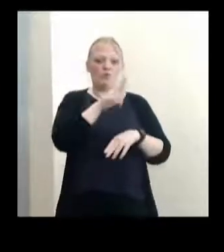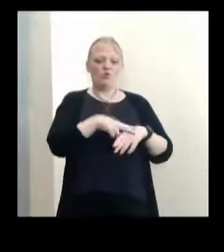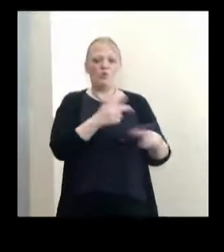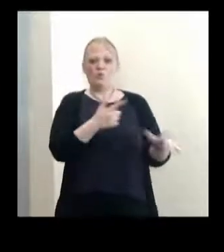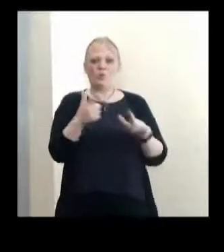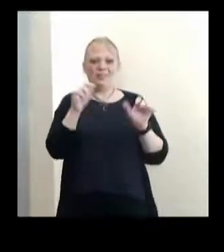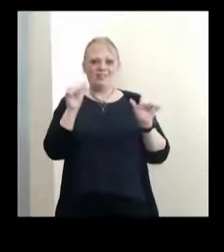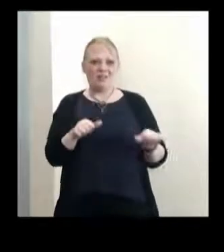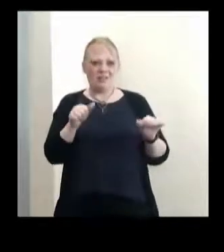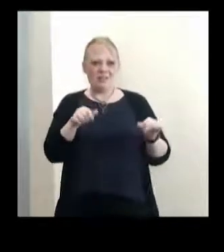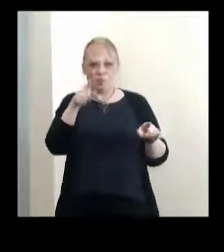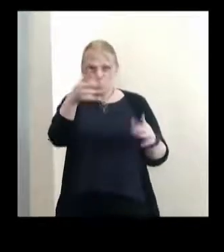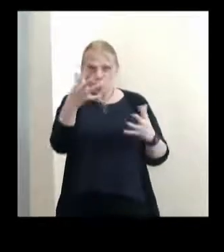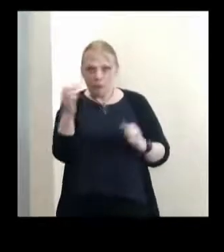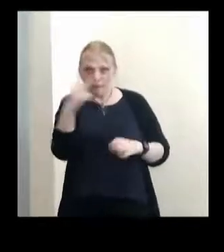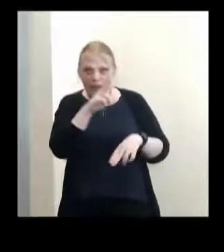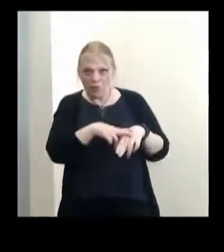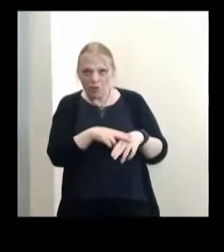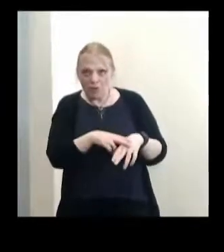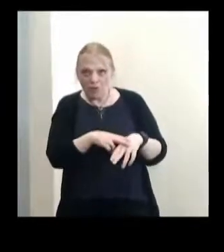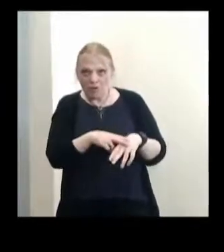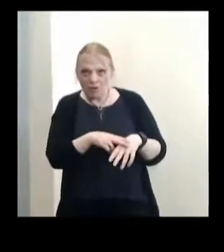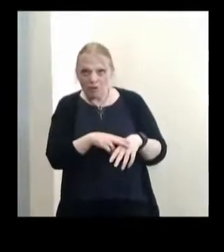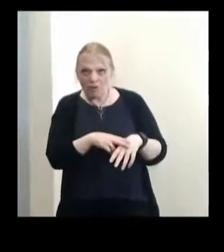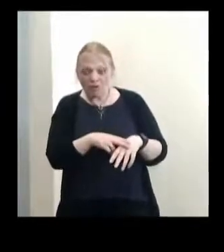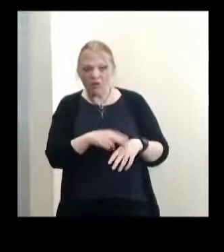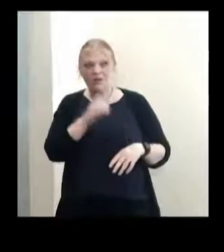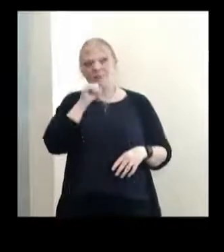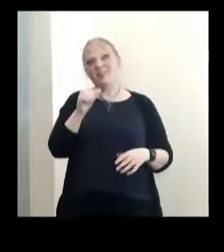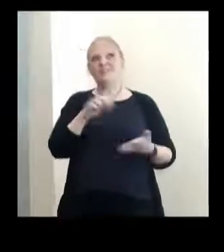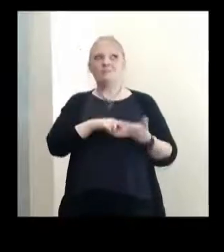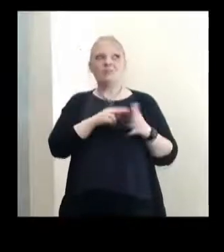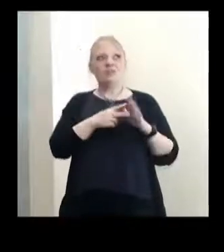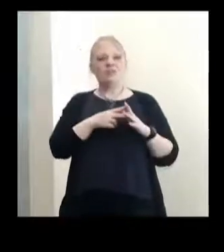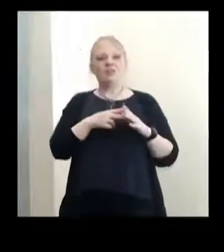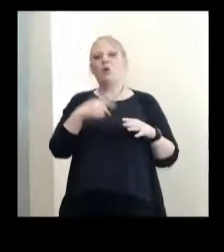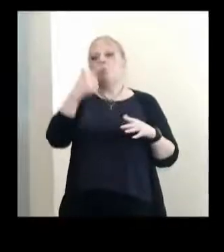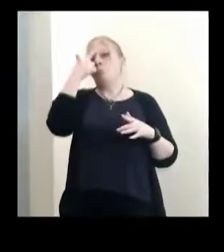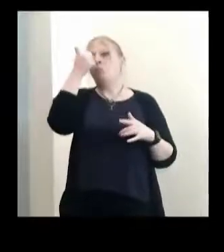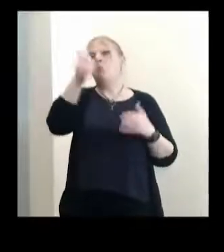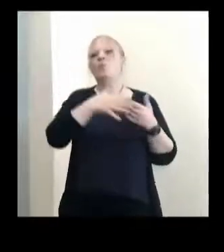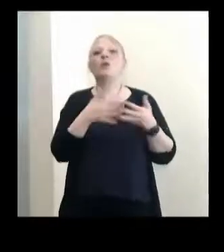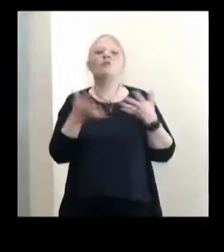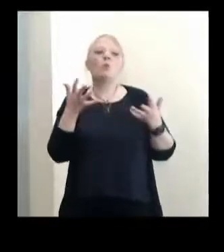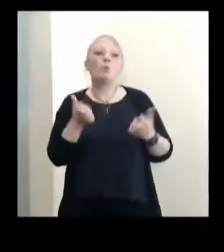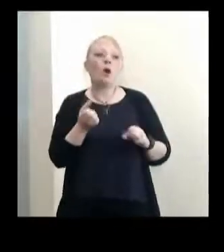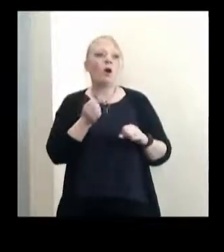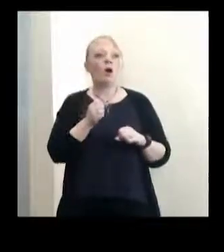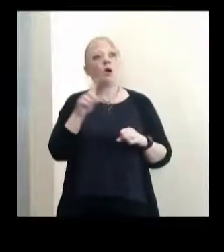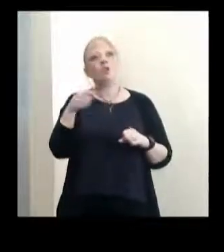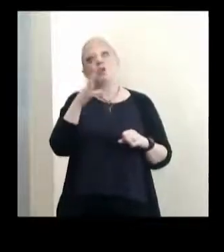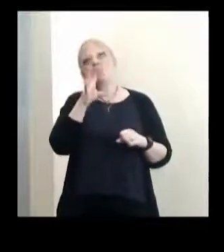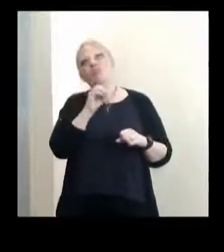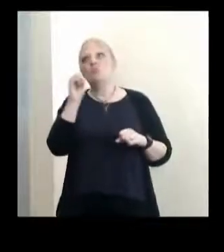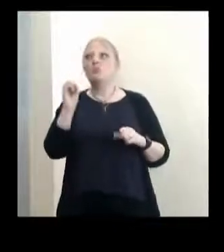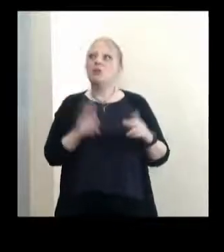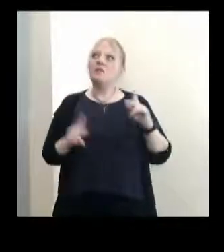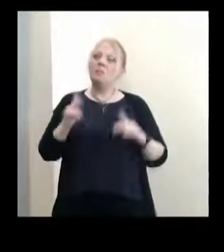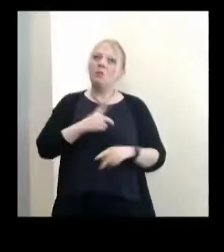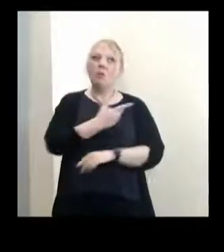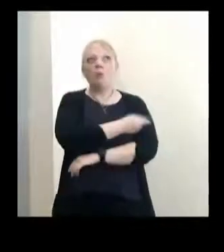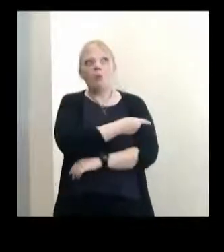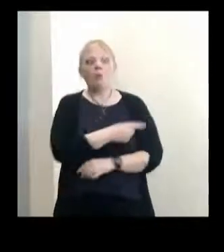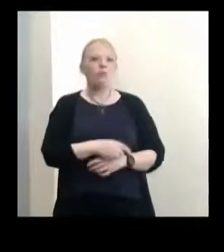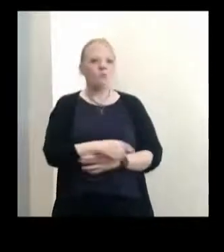You want to return to normal? Return to normal is not just going back and doing whatever you want and ensuring having only 50% of the population vaccinated.